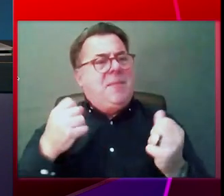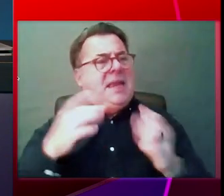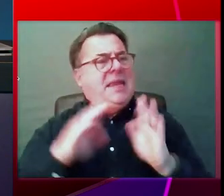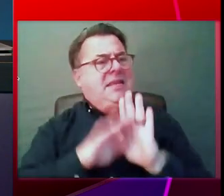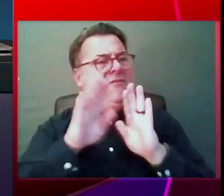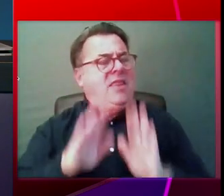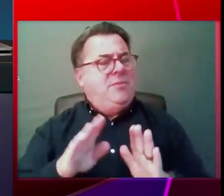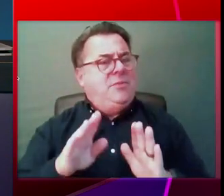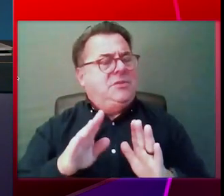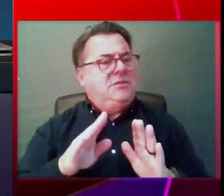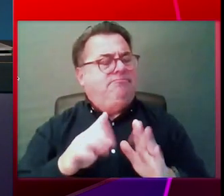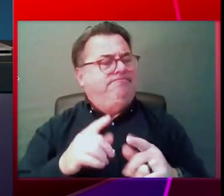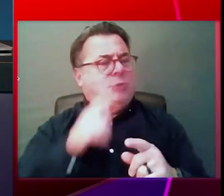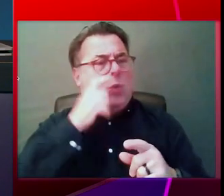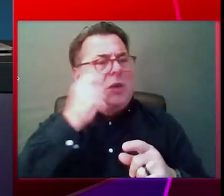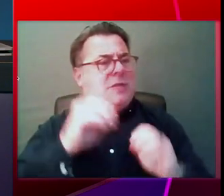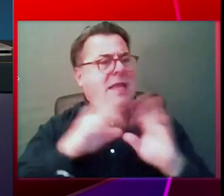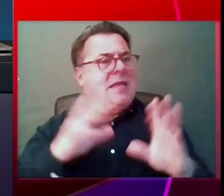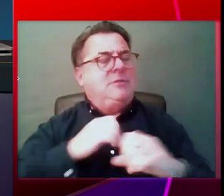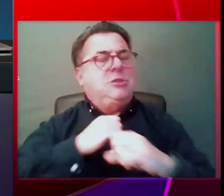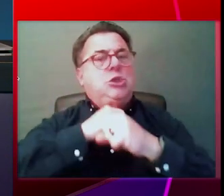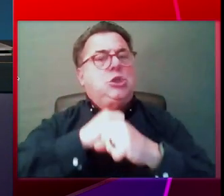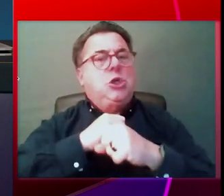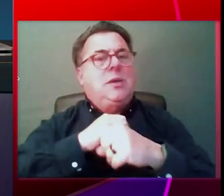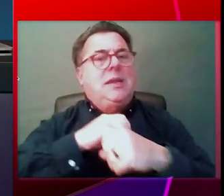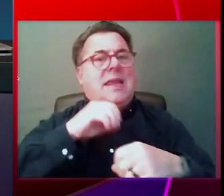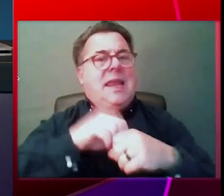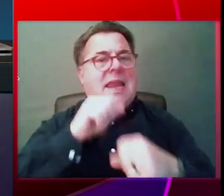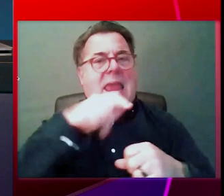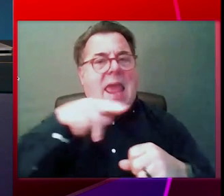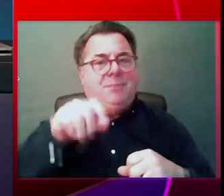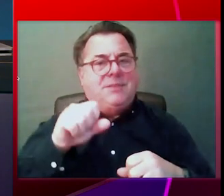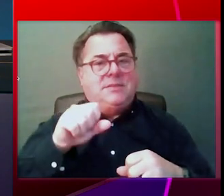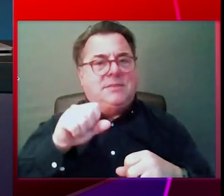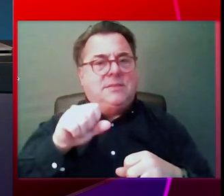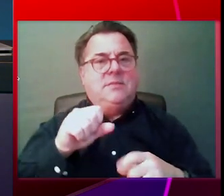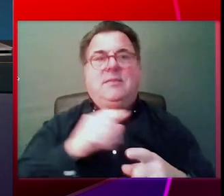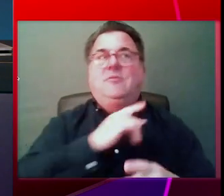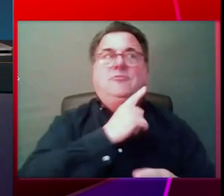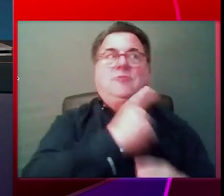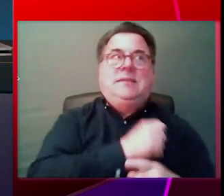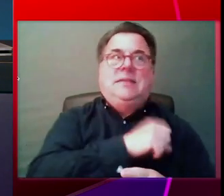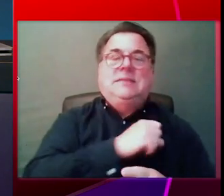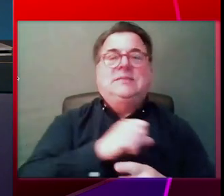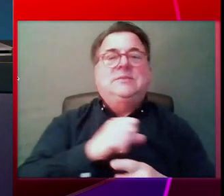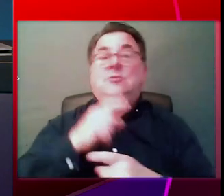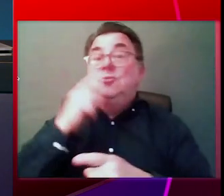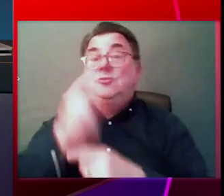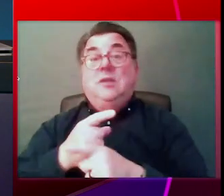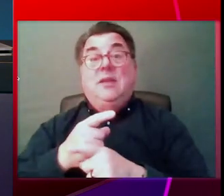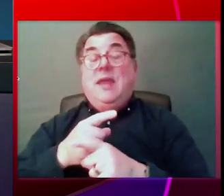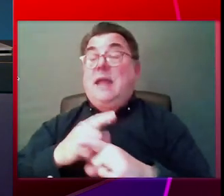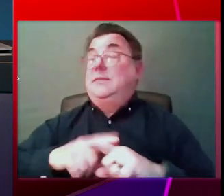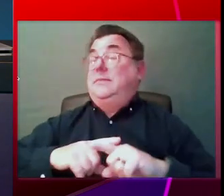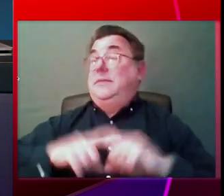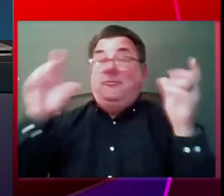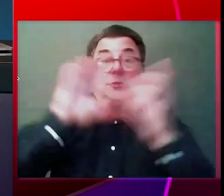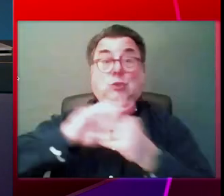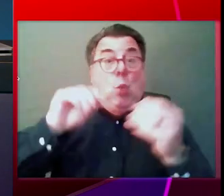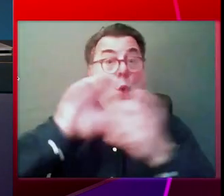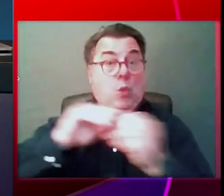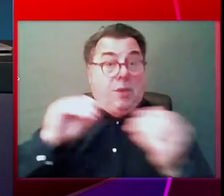struggle with is security in their applications run on the cloud. Yeah. That's right. That's a whole different set